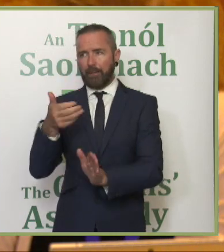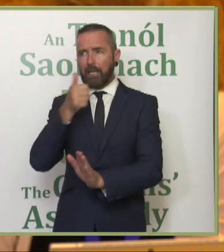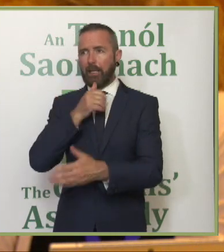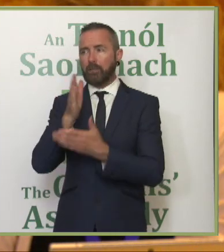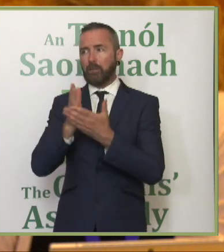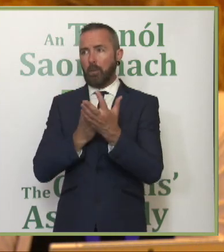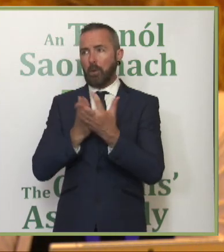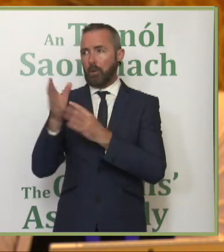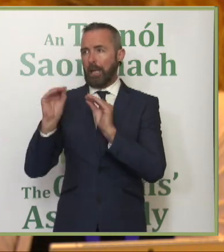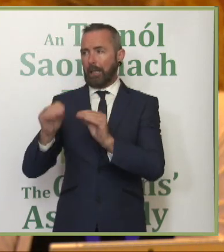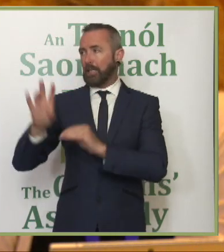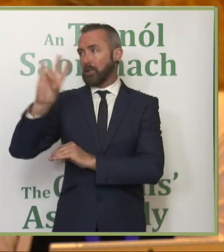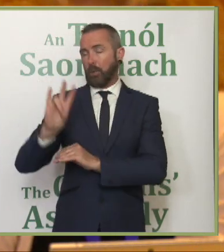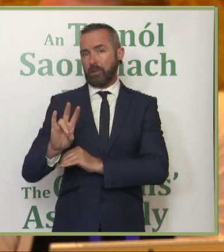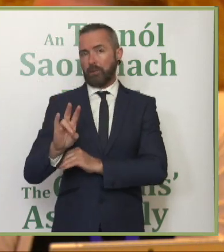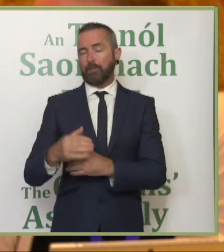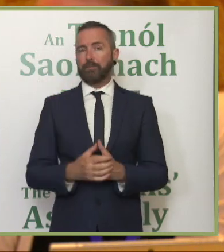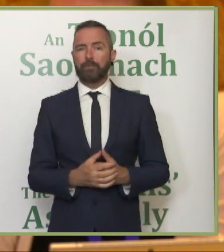is